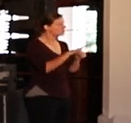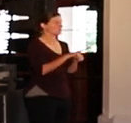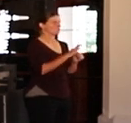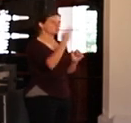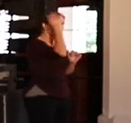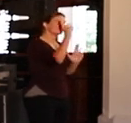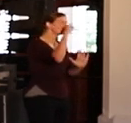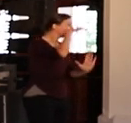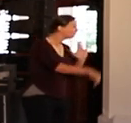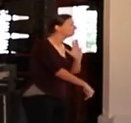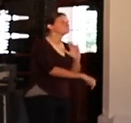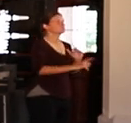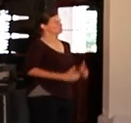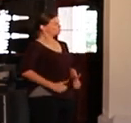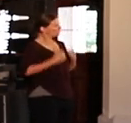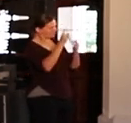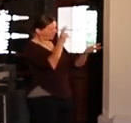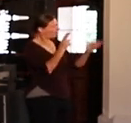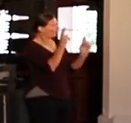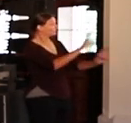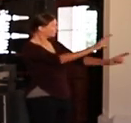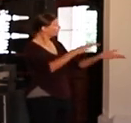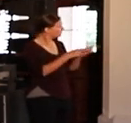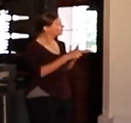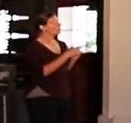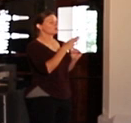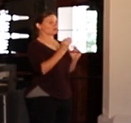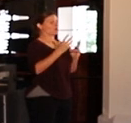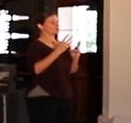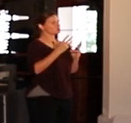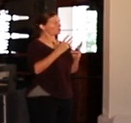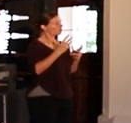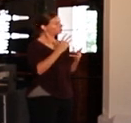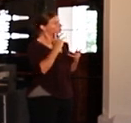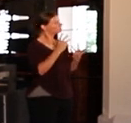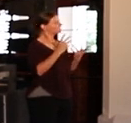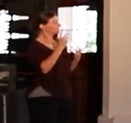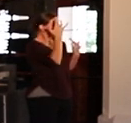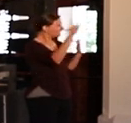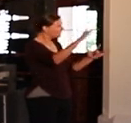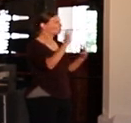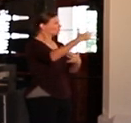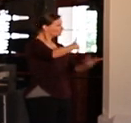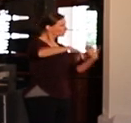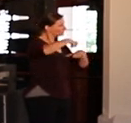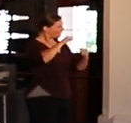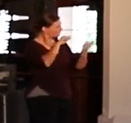think deeply, live honorably, and engage the intellectual and social challenges of our